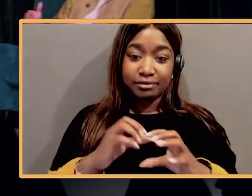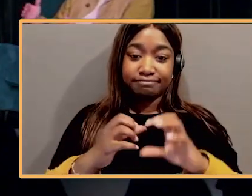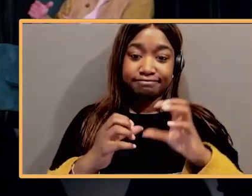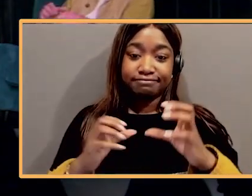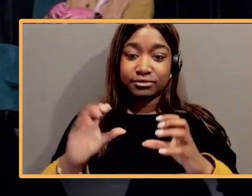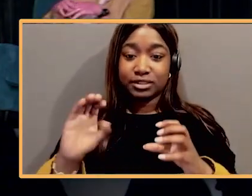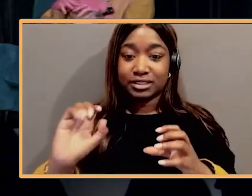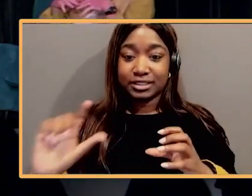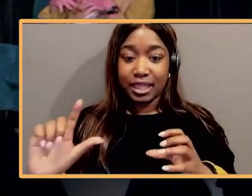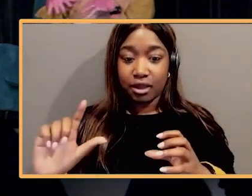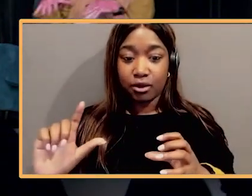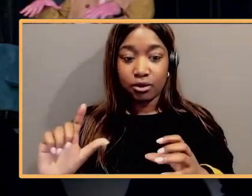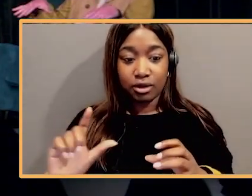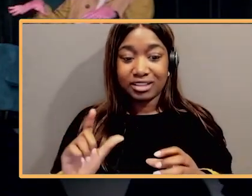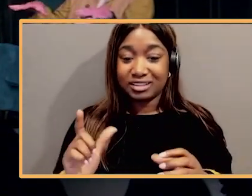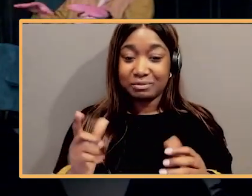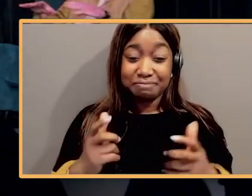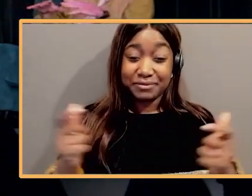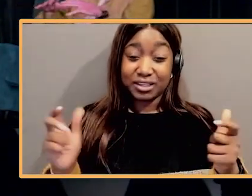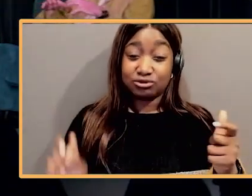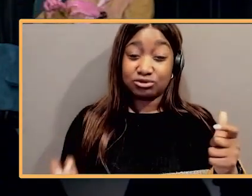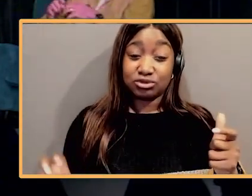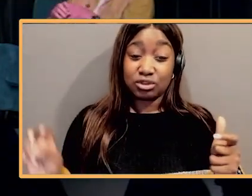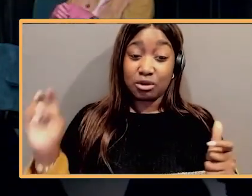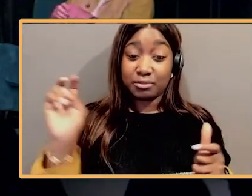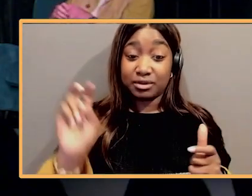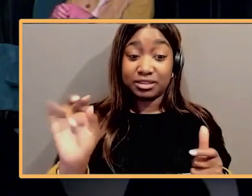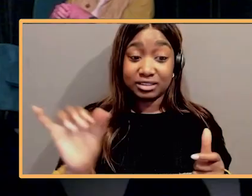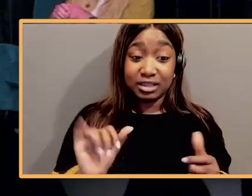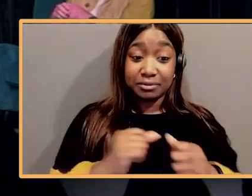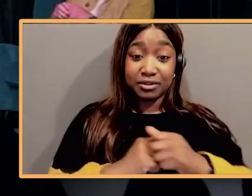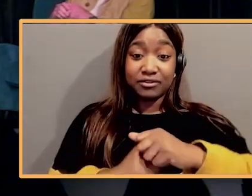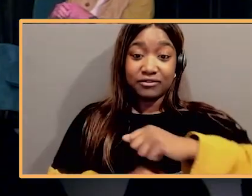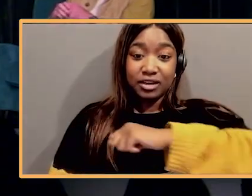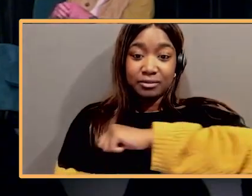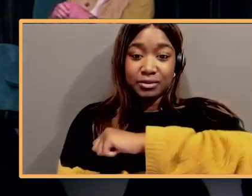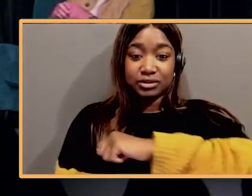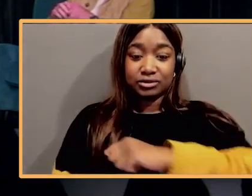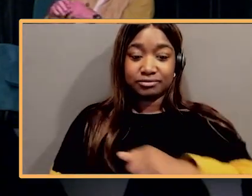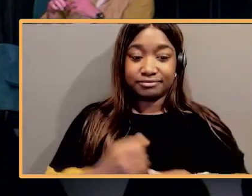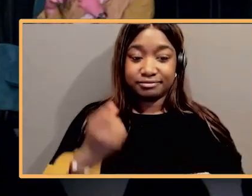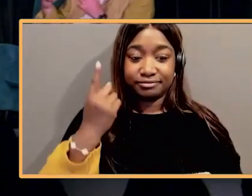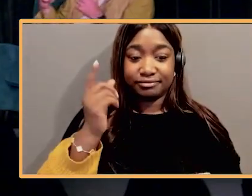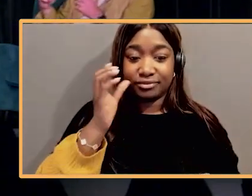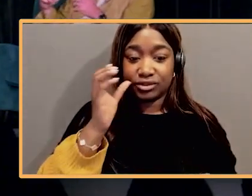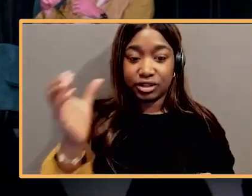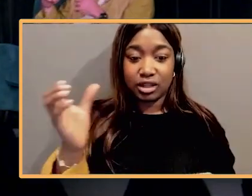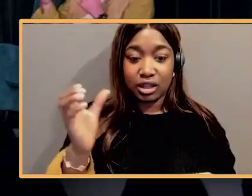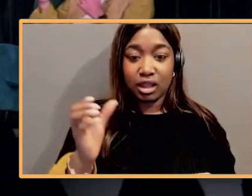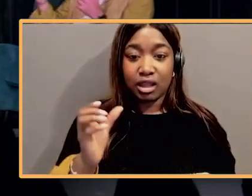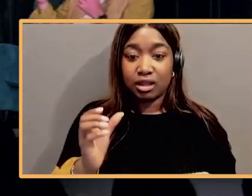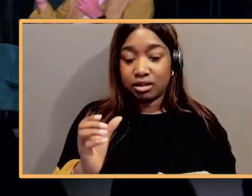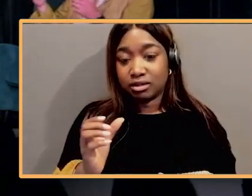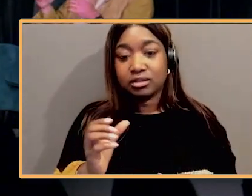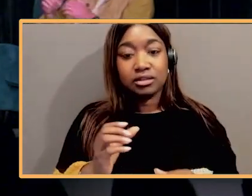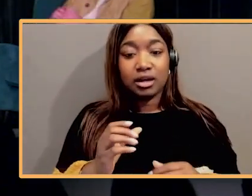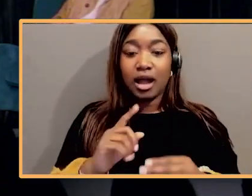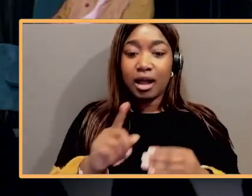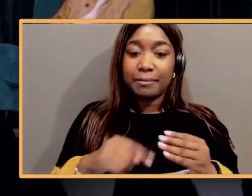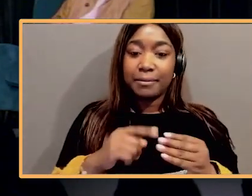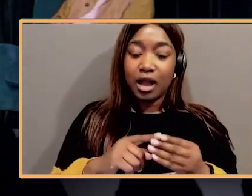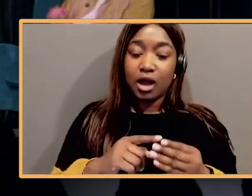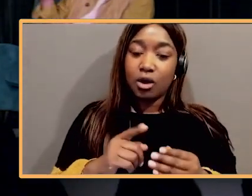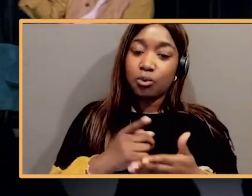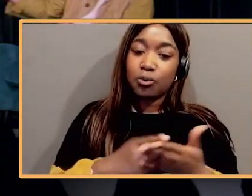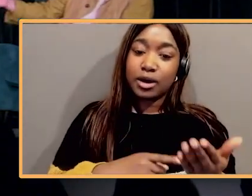fundamental ontologies. All of the presuppositions about what it means to be human need to be redefined